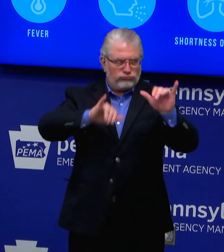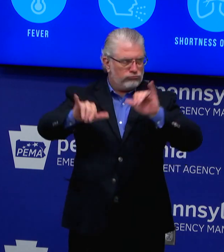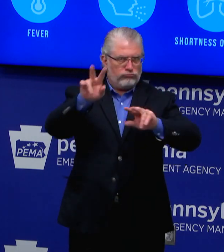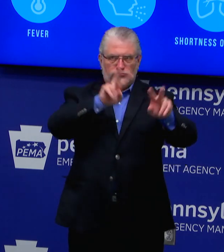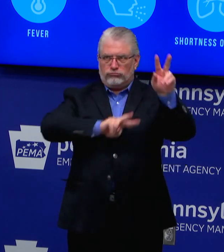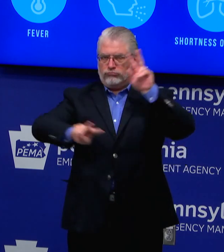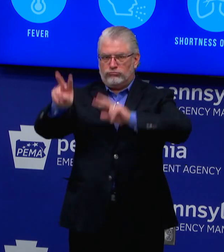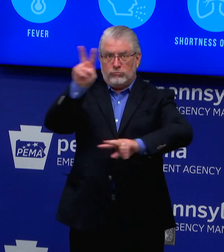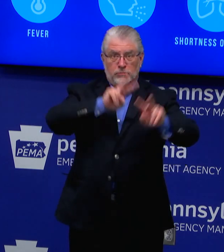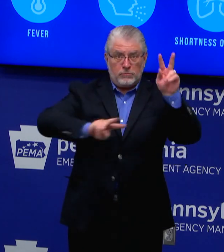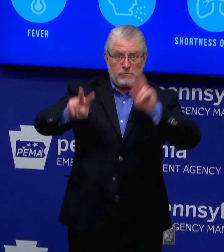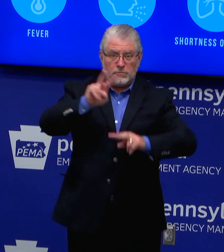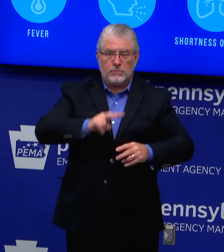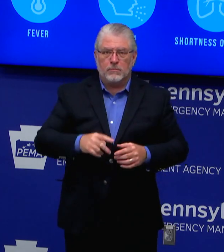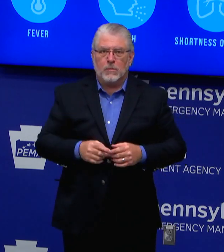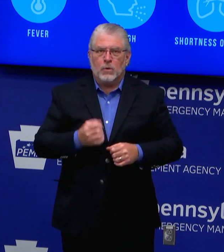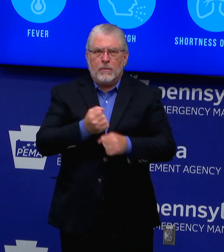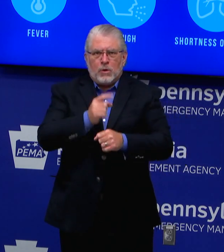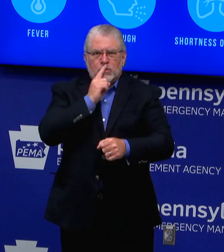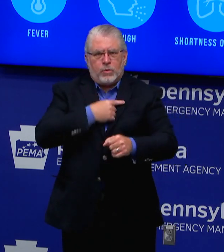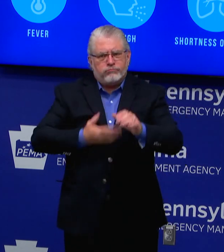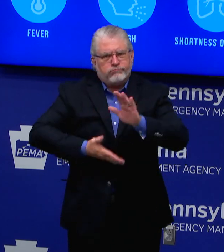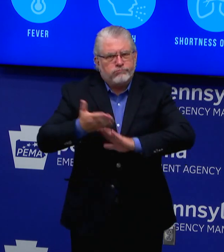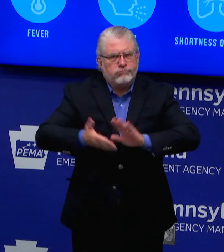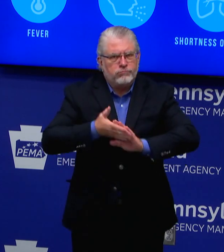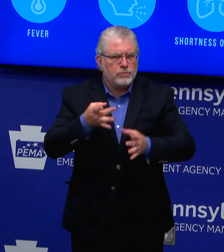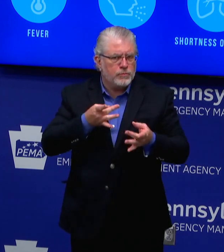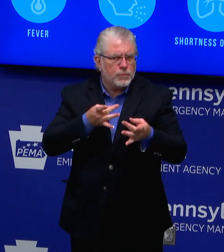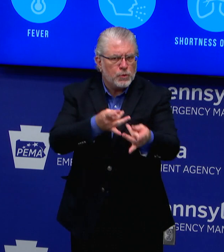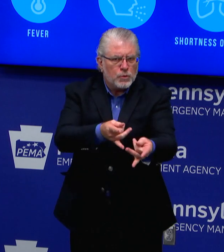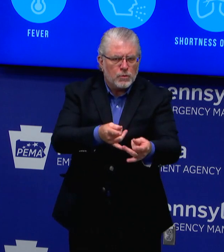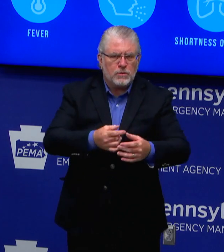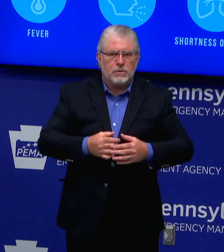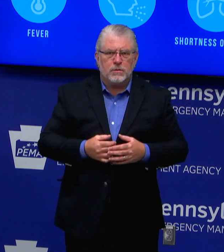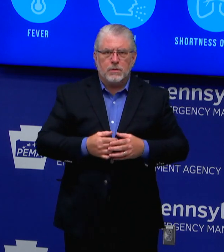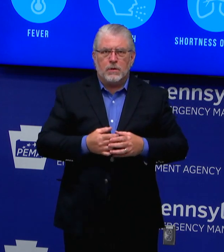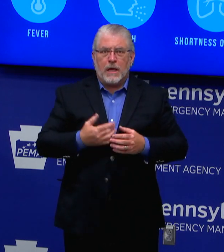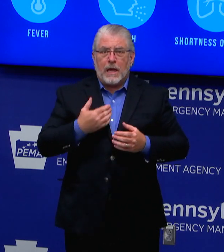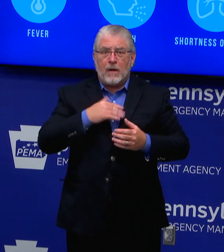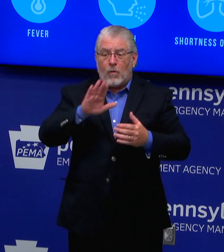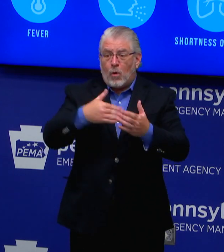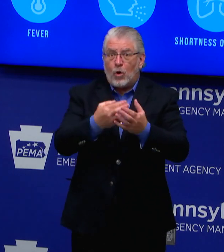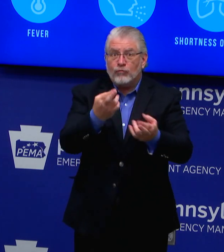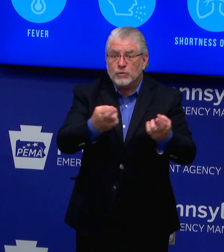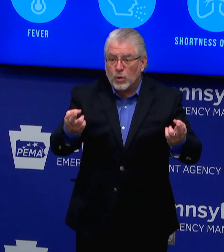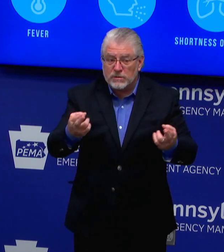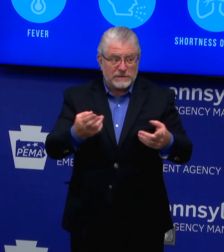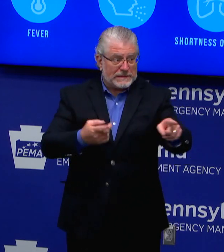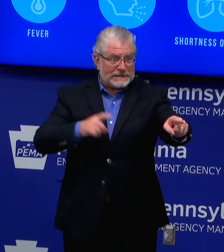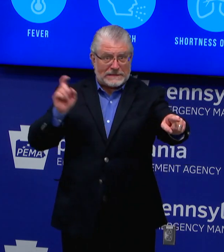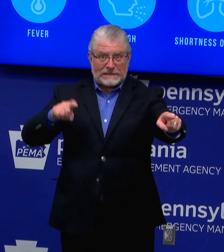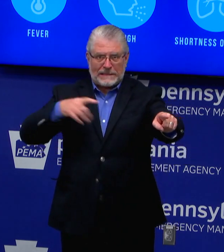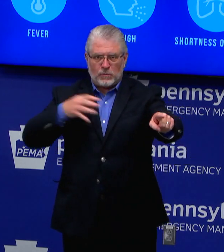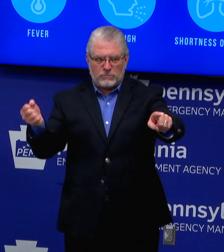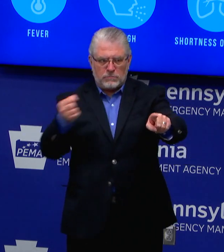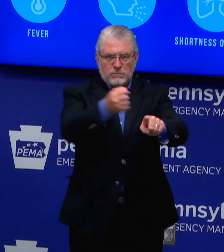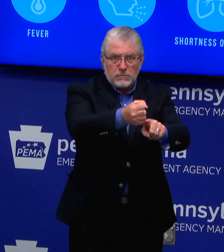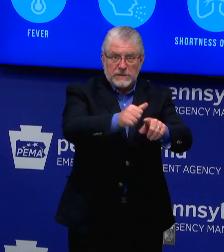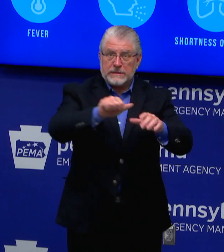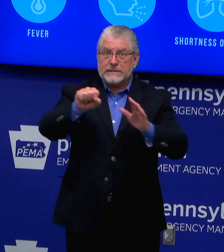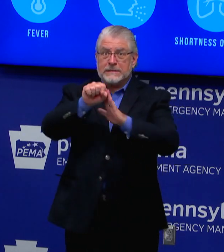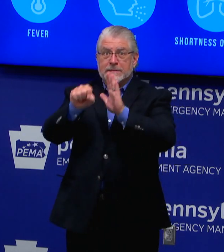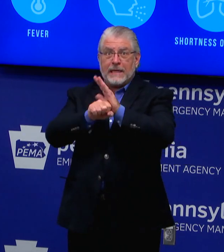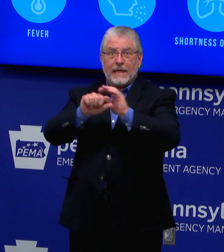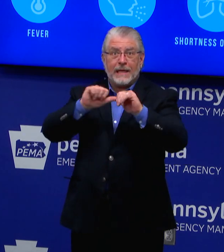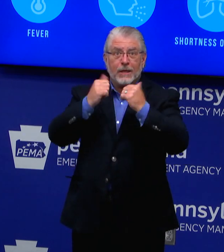planning in support of response operations, coordinating resource support for state agencies and county governments in support of local